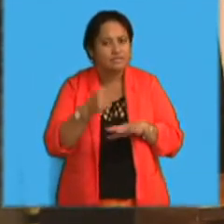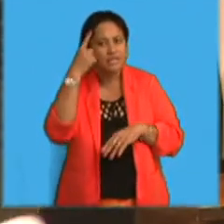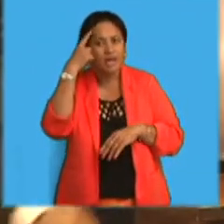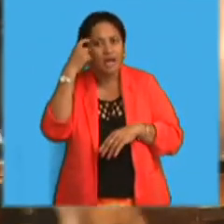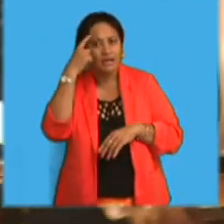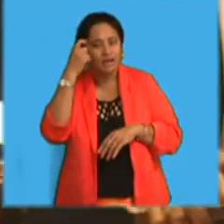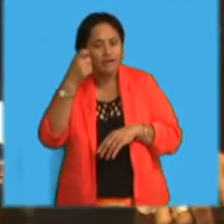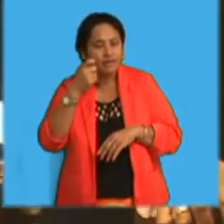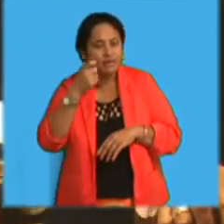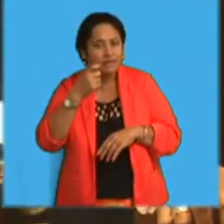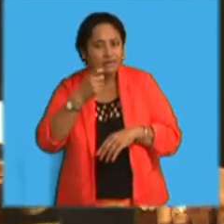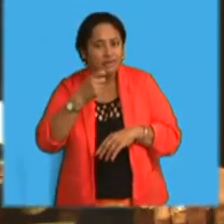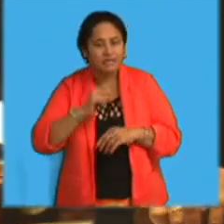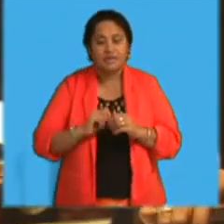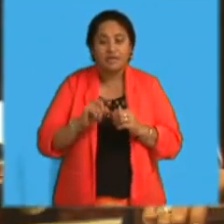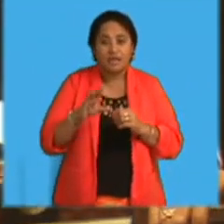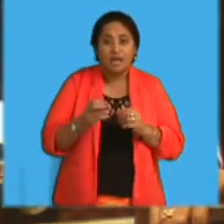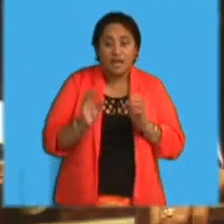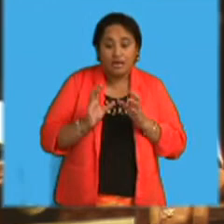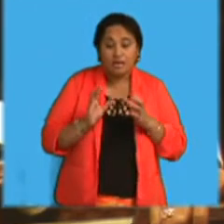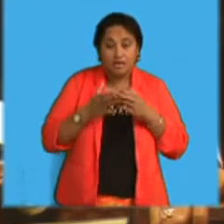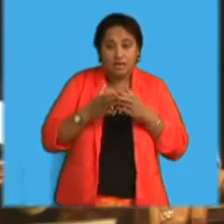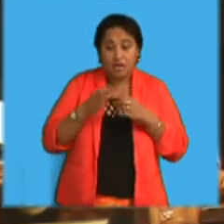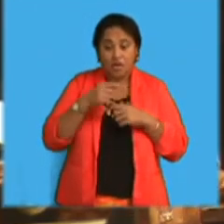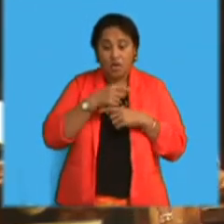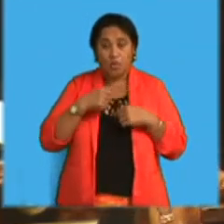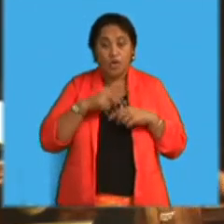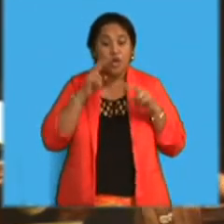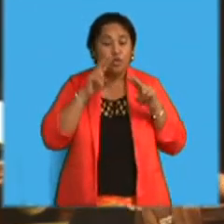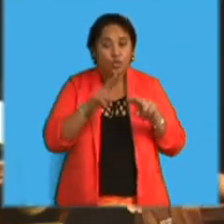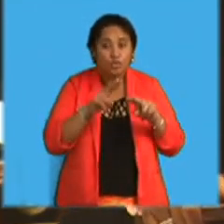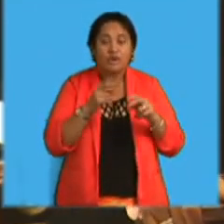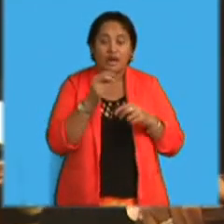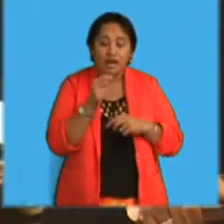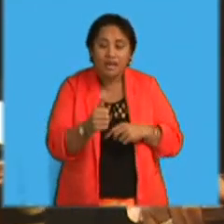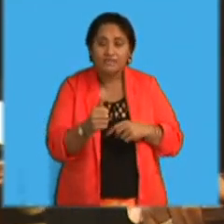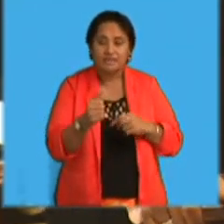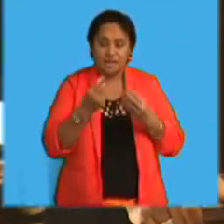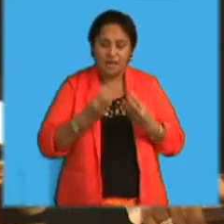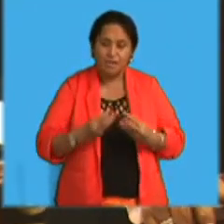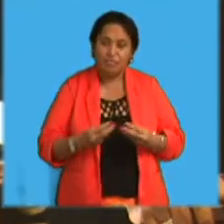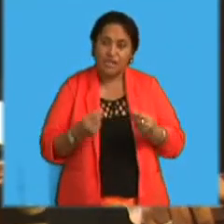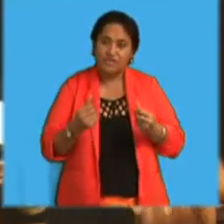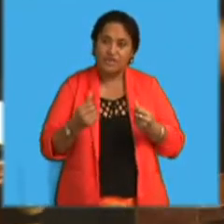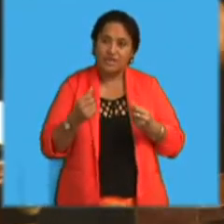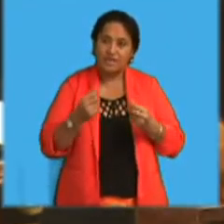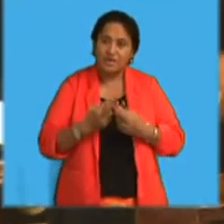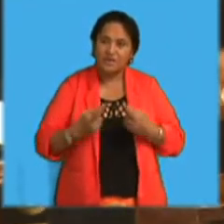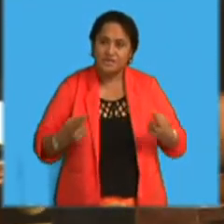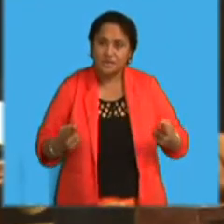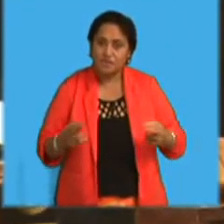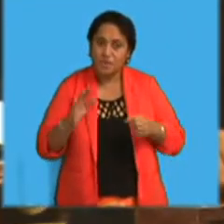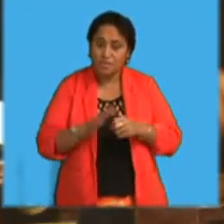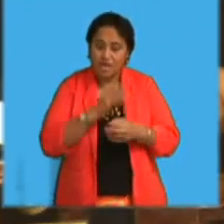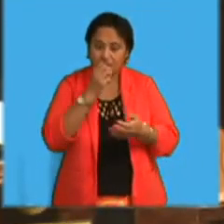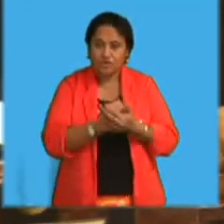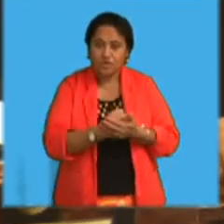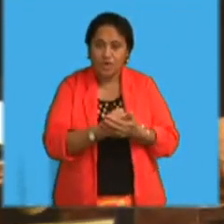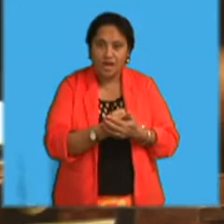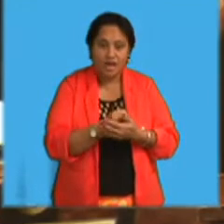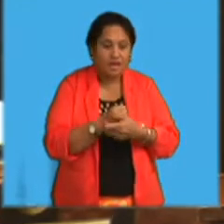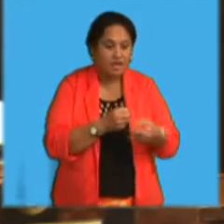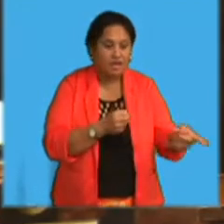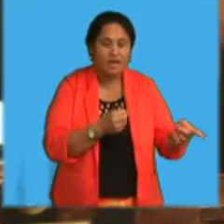agency responsible for mineral resources, we ensure that the resource owners and the resources are protected, Madam Speaker.